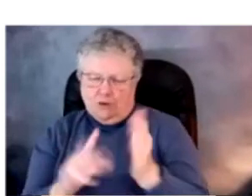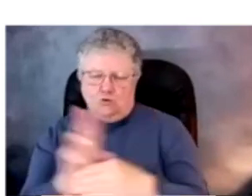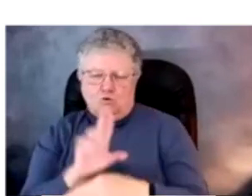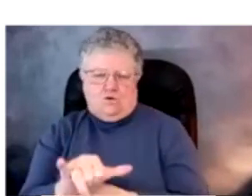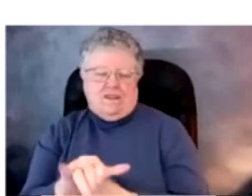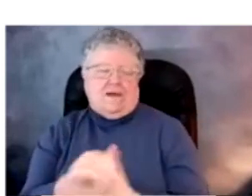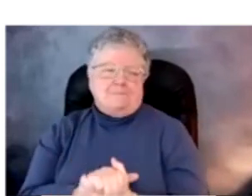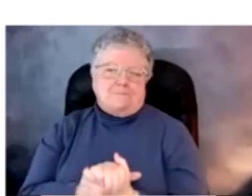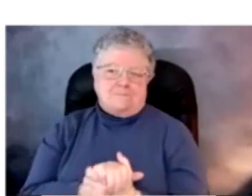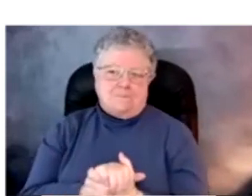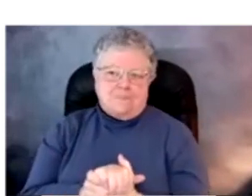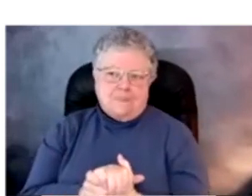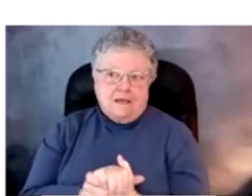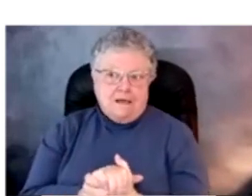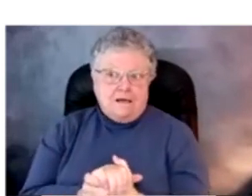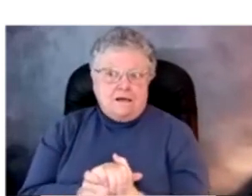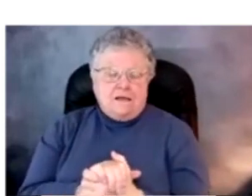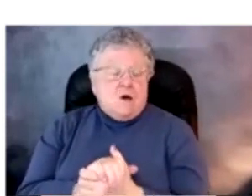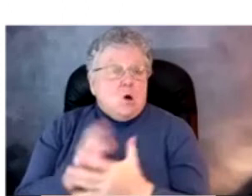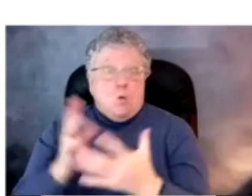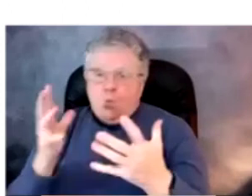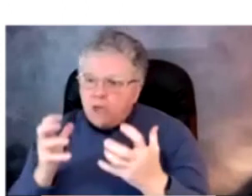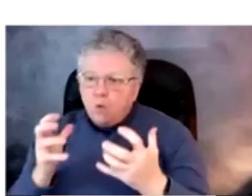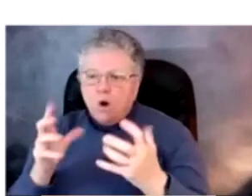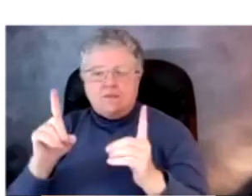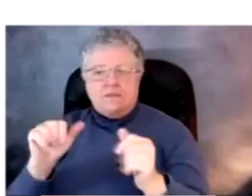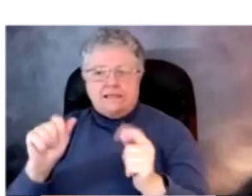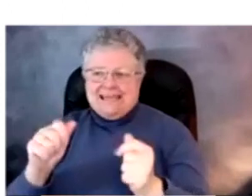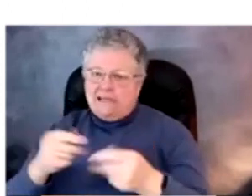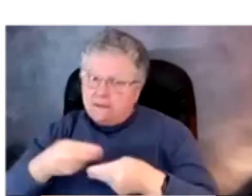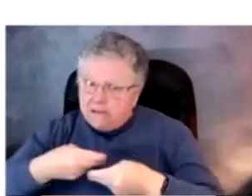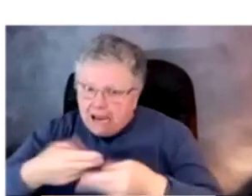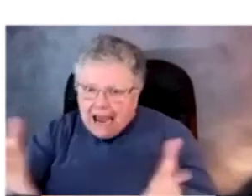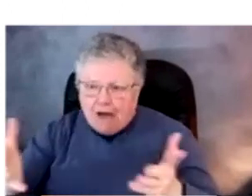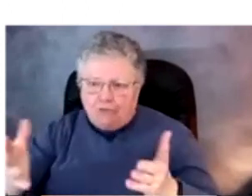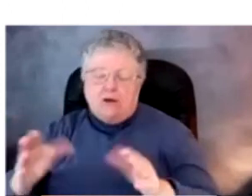and just really want to make the data as accessible to advocates as possible.